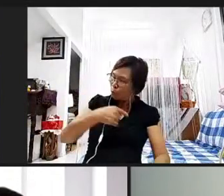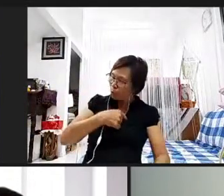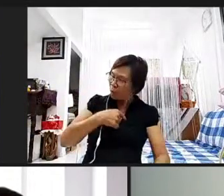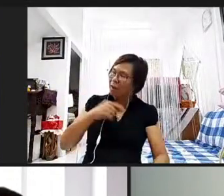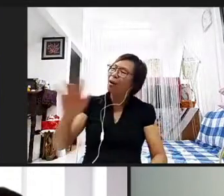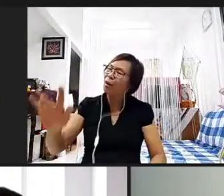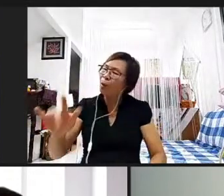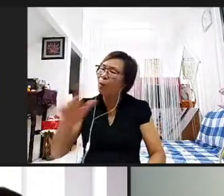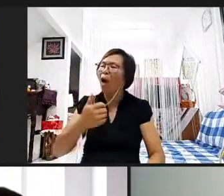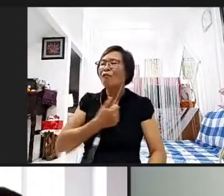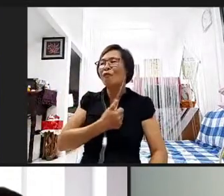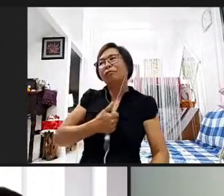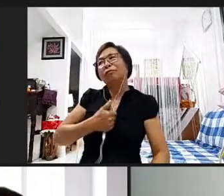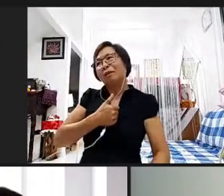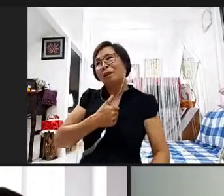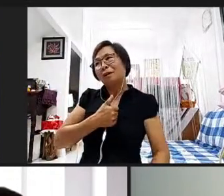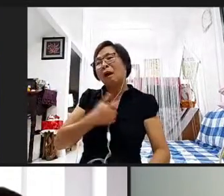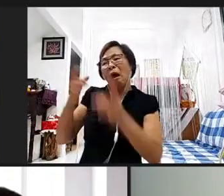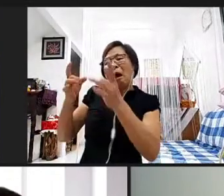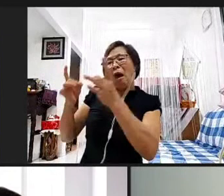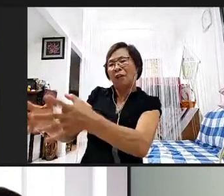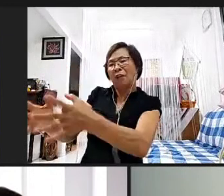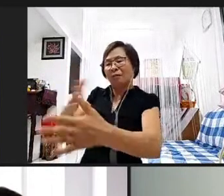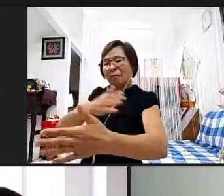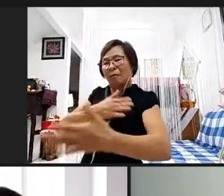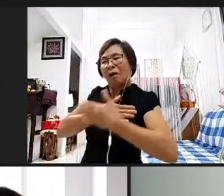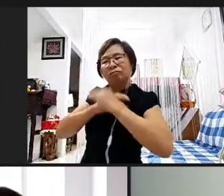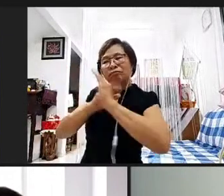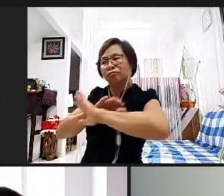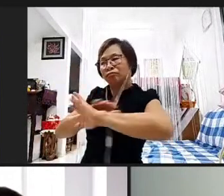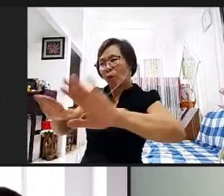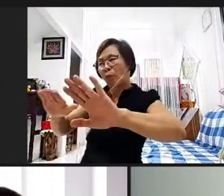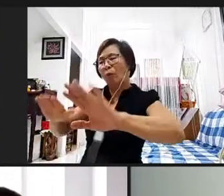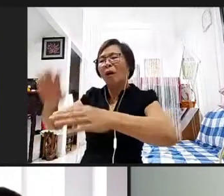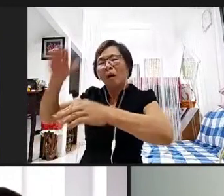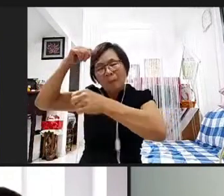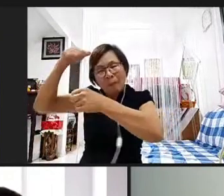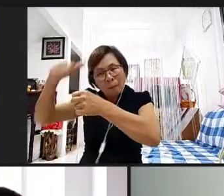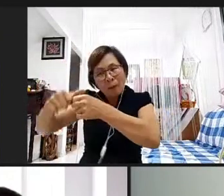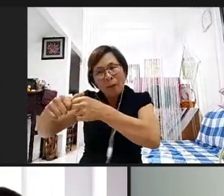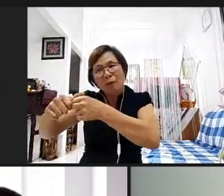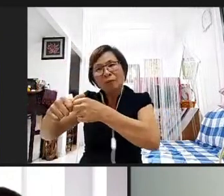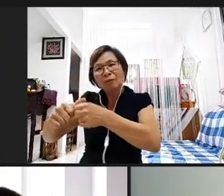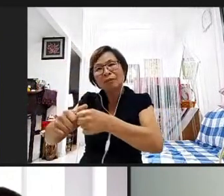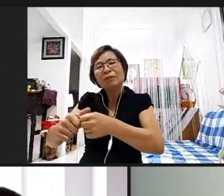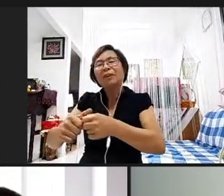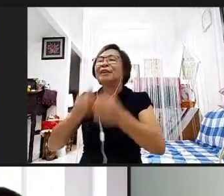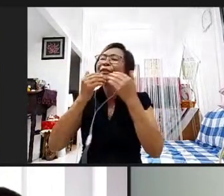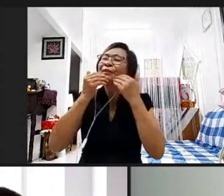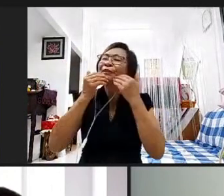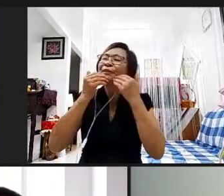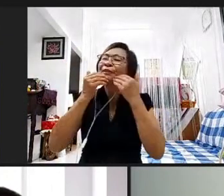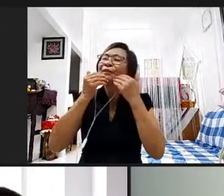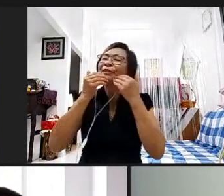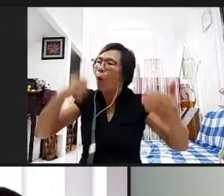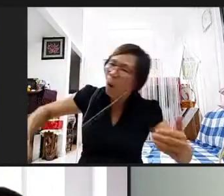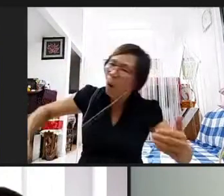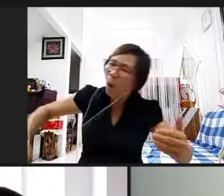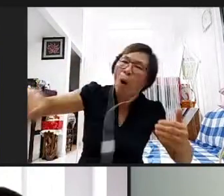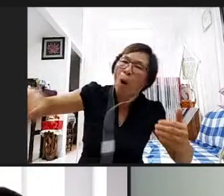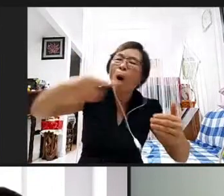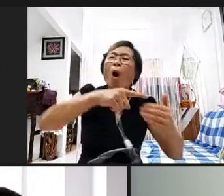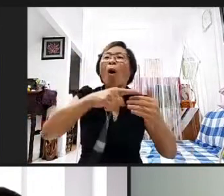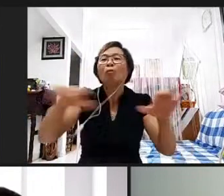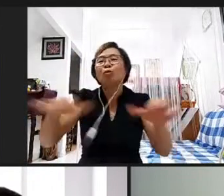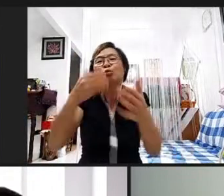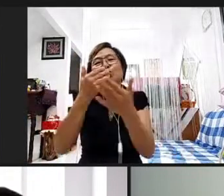forgive and bear no hatred in our heart. We shall bear in mind to be grateful toward all the acts of love